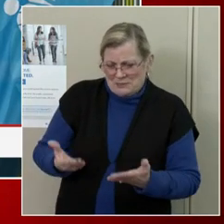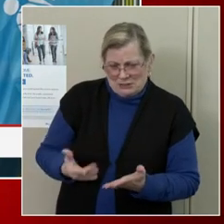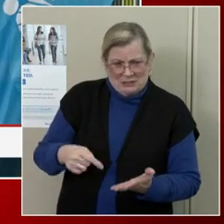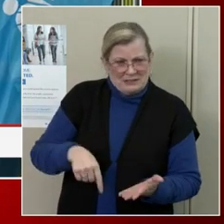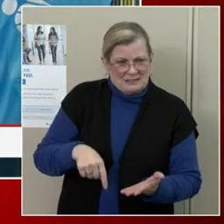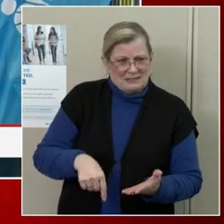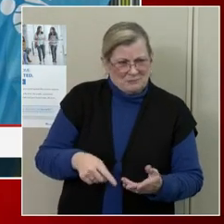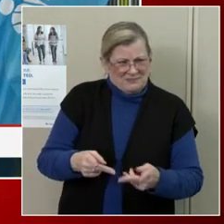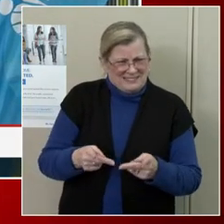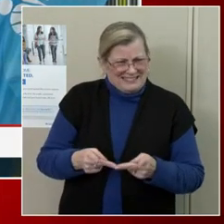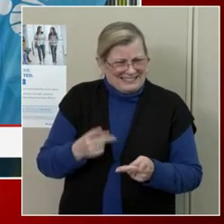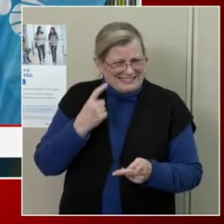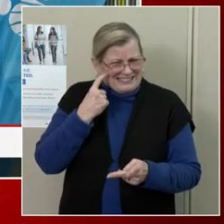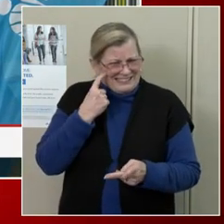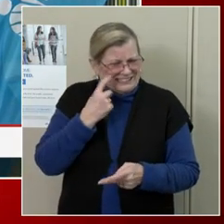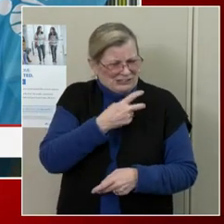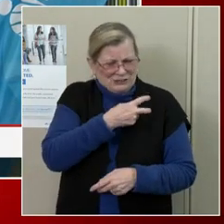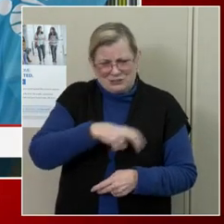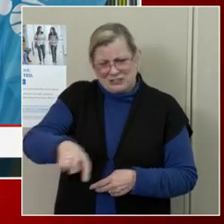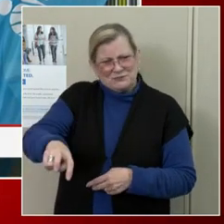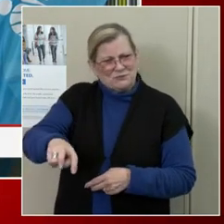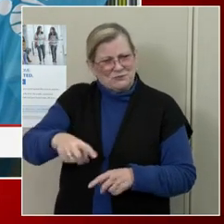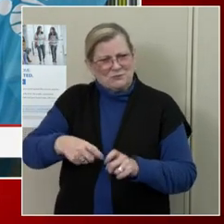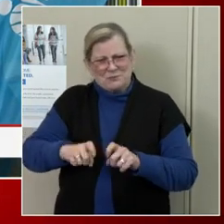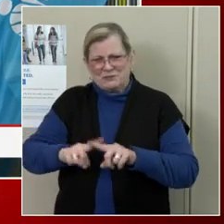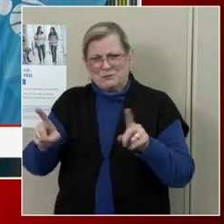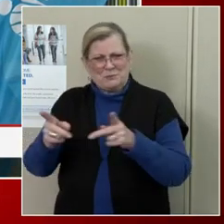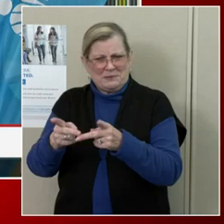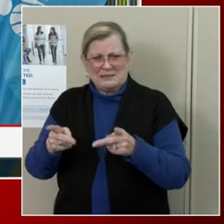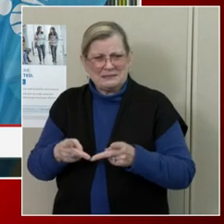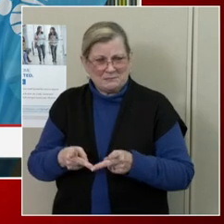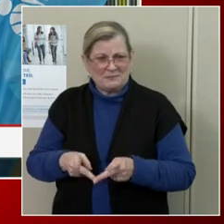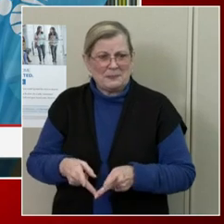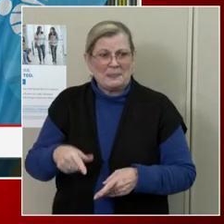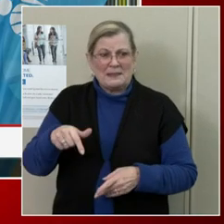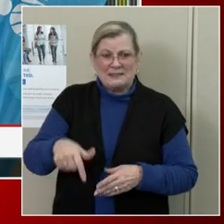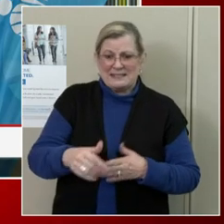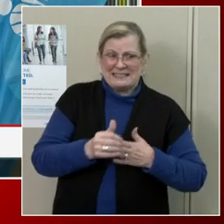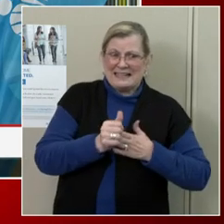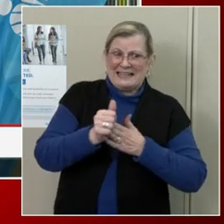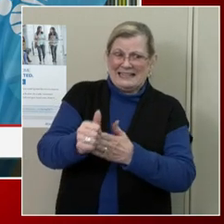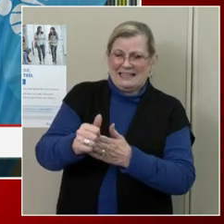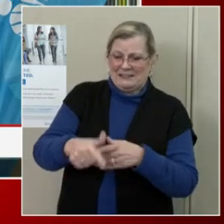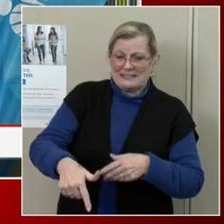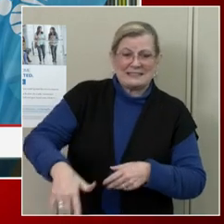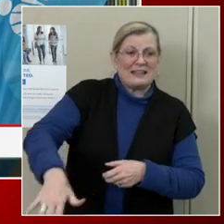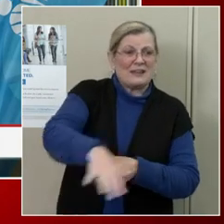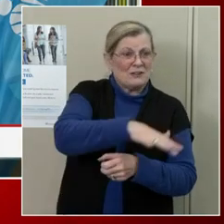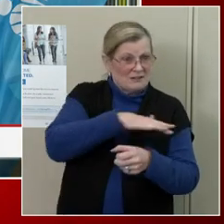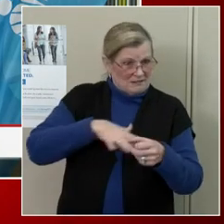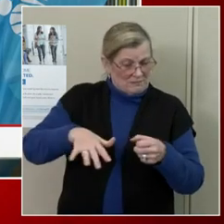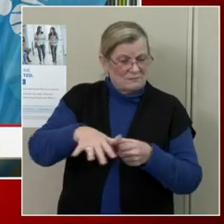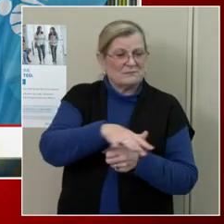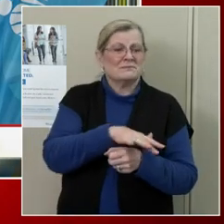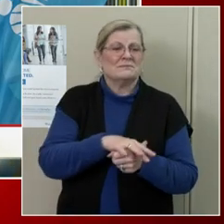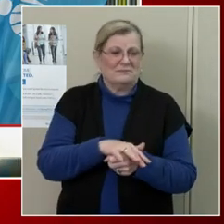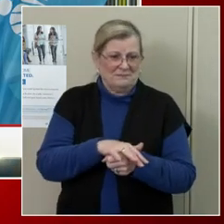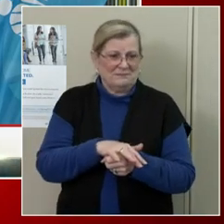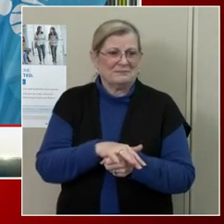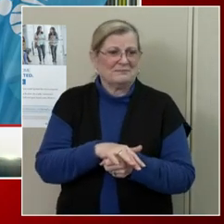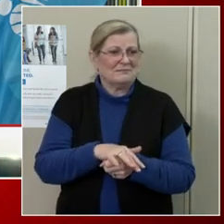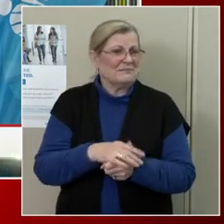think, from another place in the company to lead this Mid-Atlantic region. You will know that I'm very familiar with